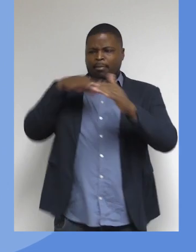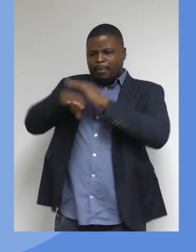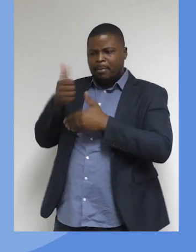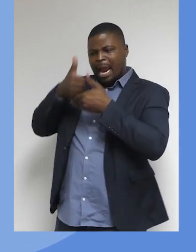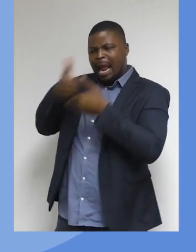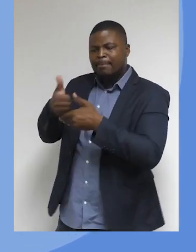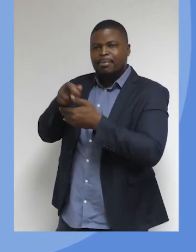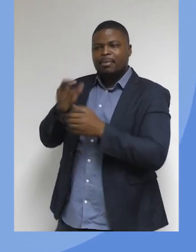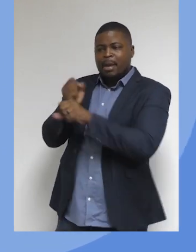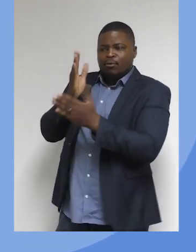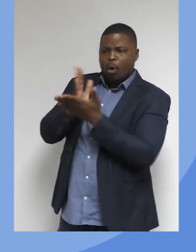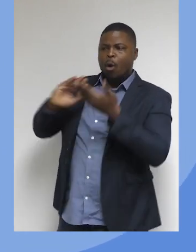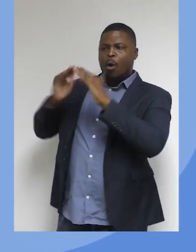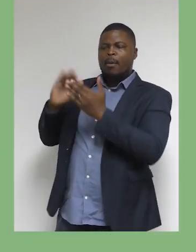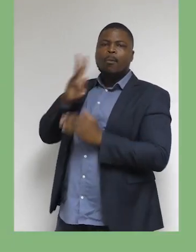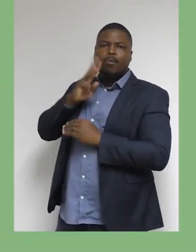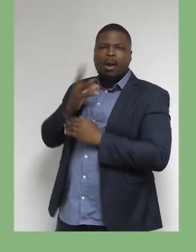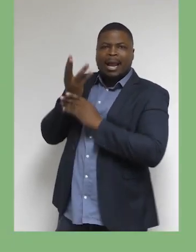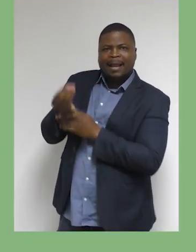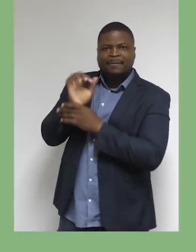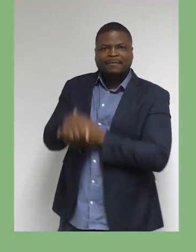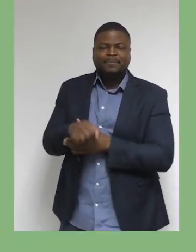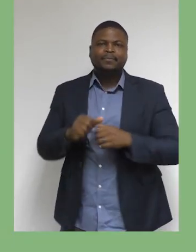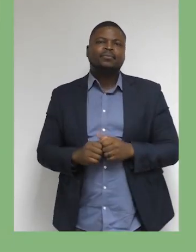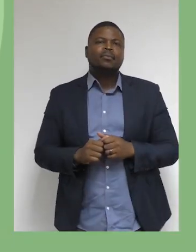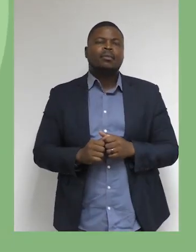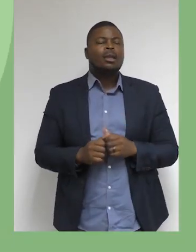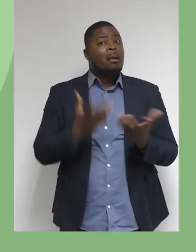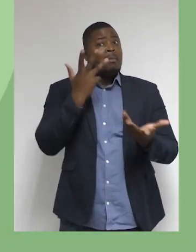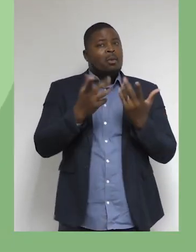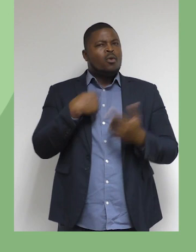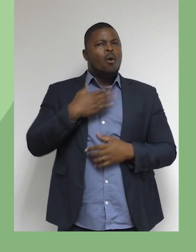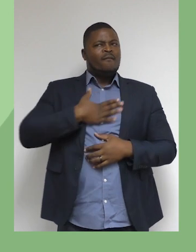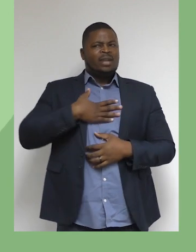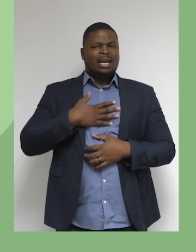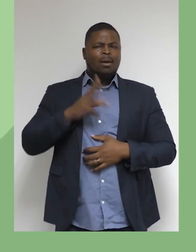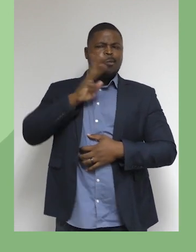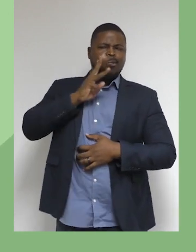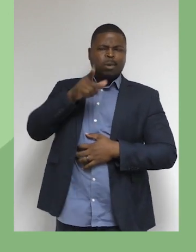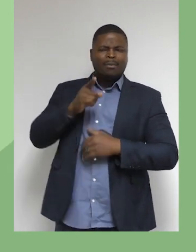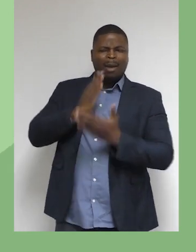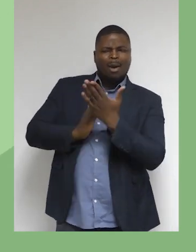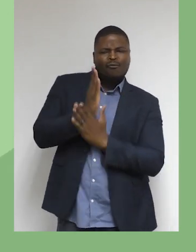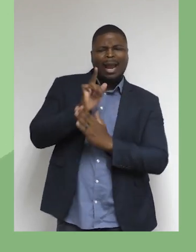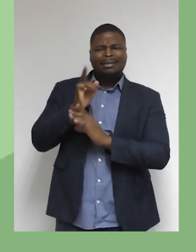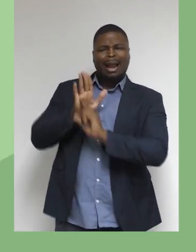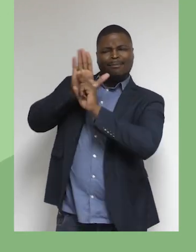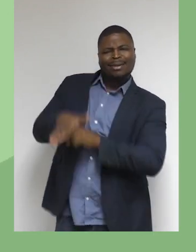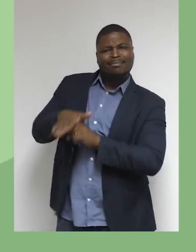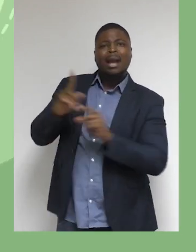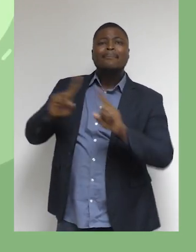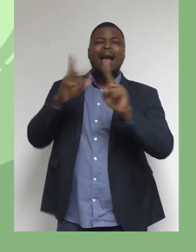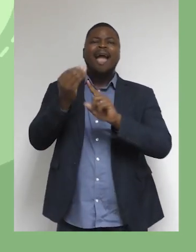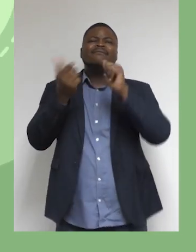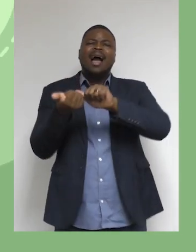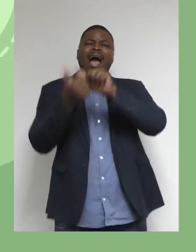are provided to the households. In instances where you think your right to access to sufficient water has been violated,